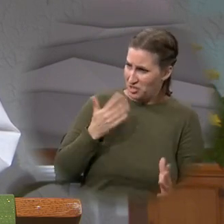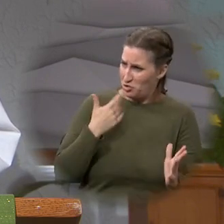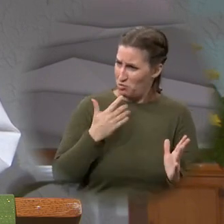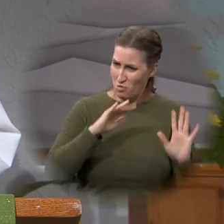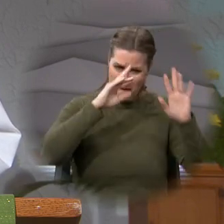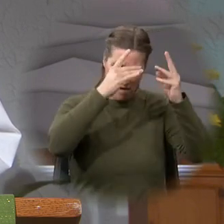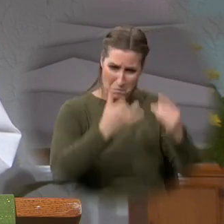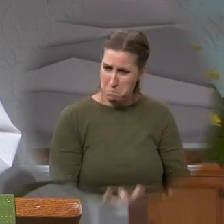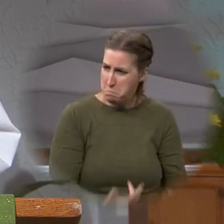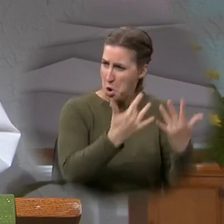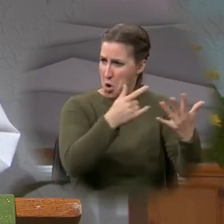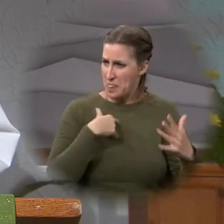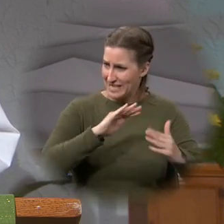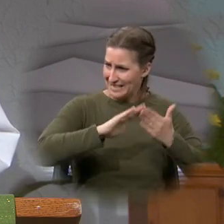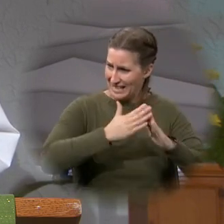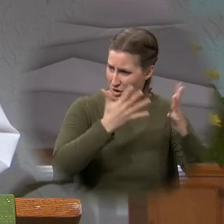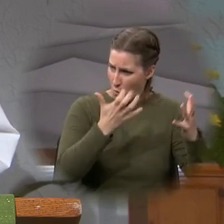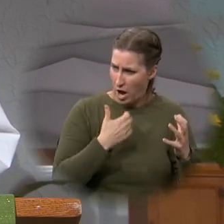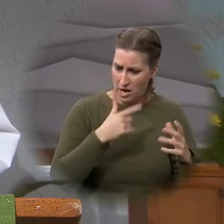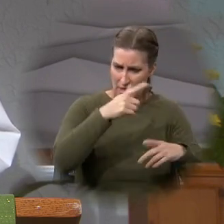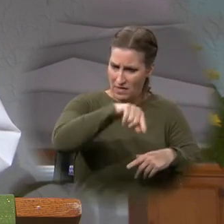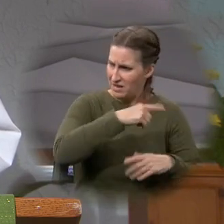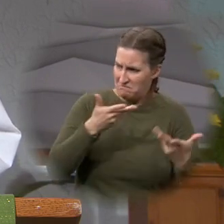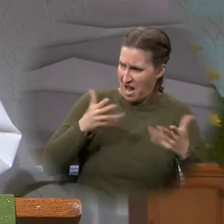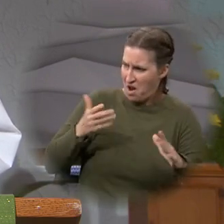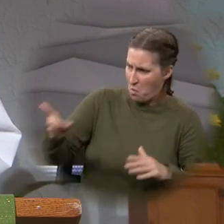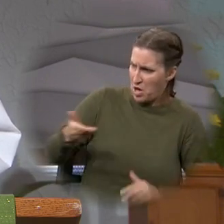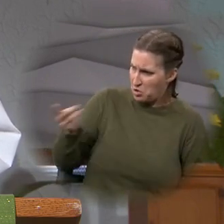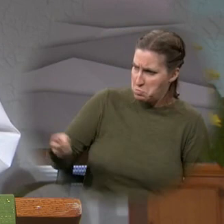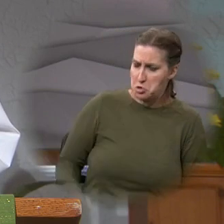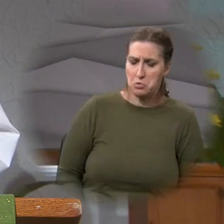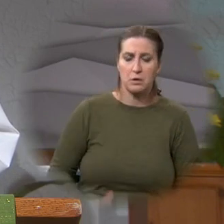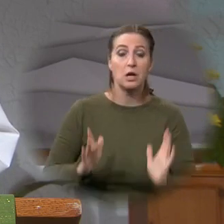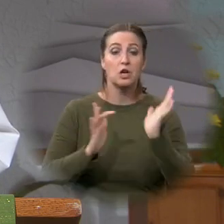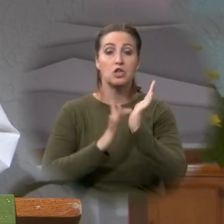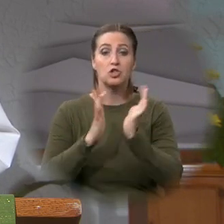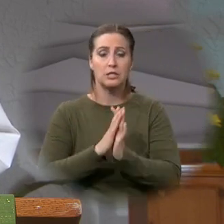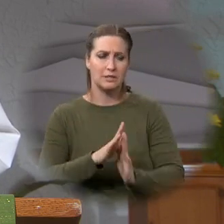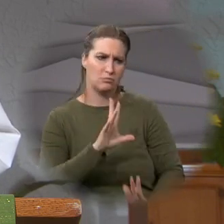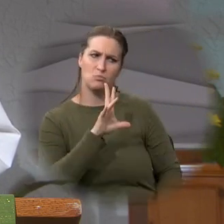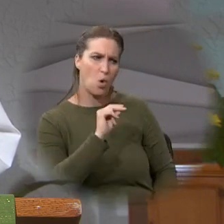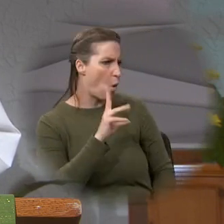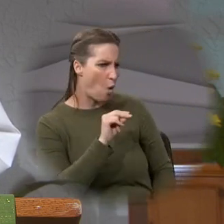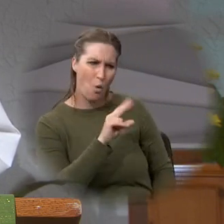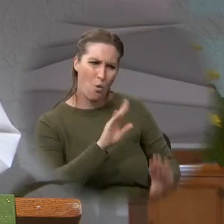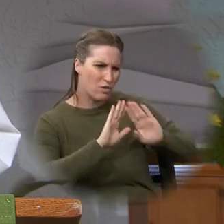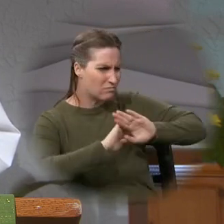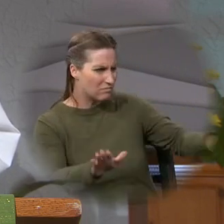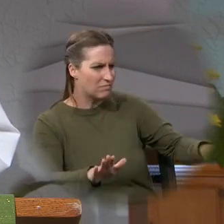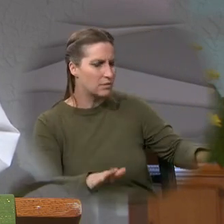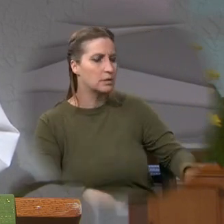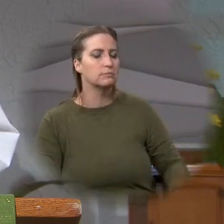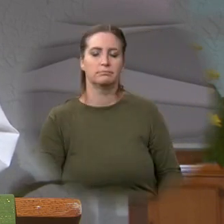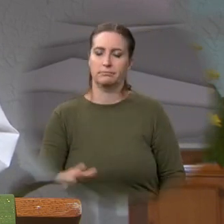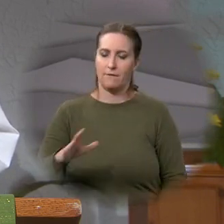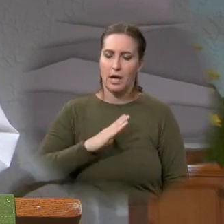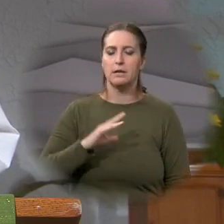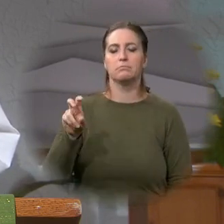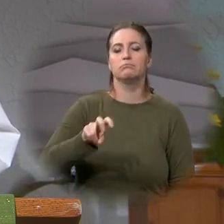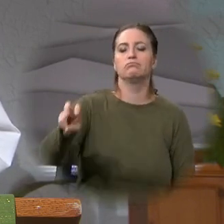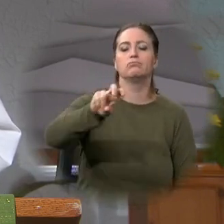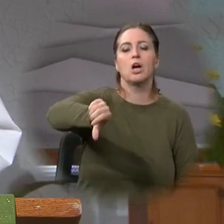down fire from heaven to consume them?" Jesus turned and rebuked them, and they journeyed to another